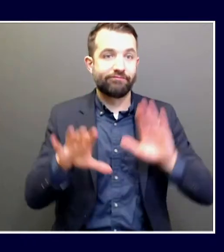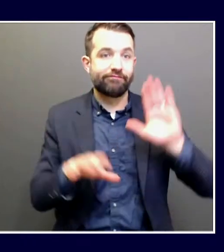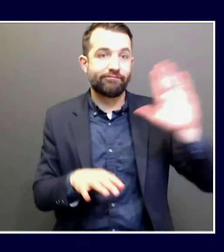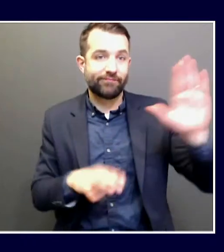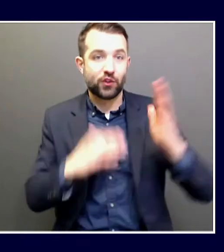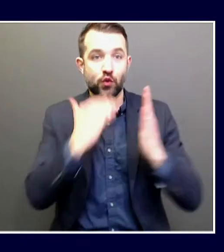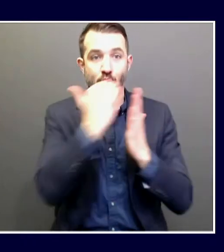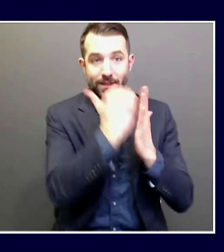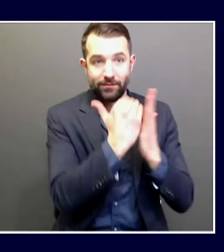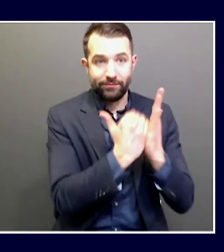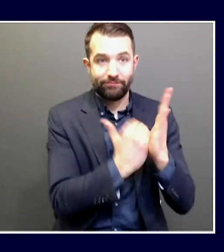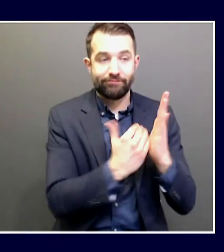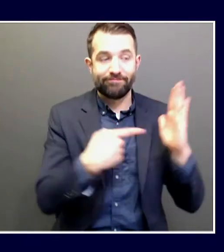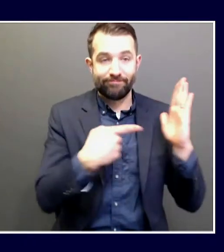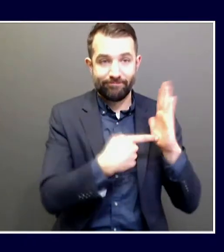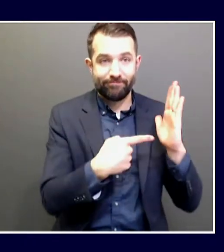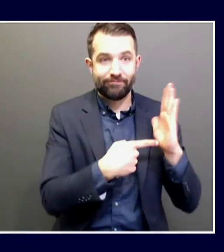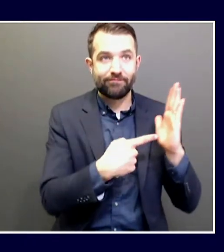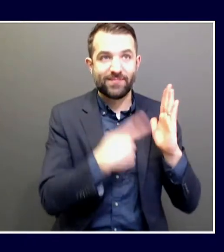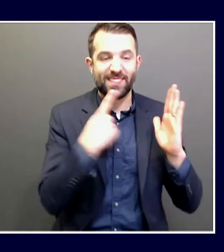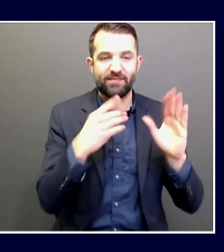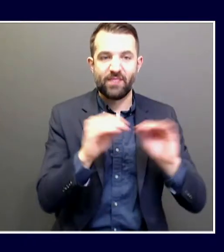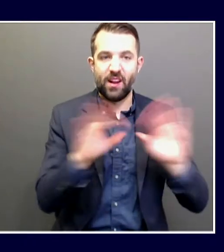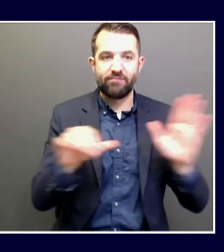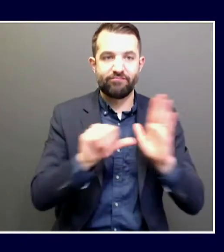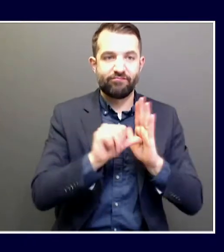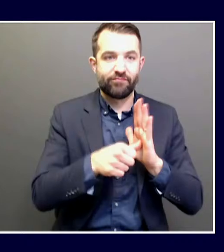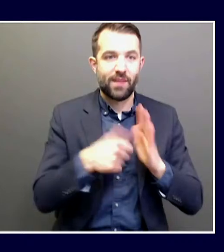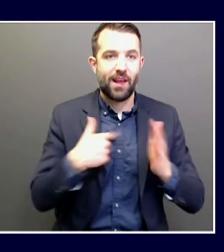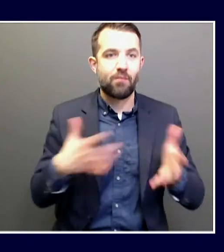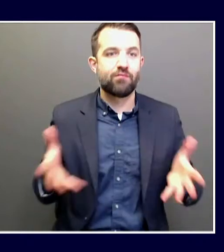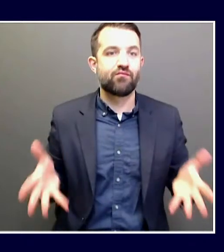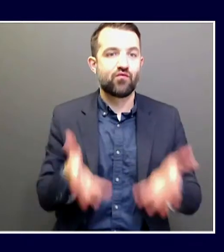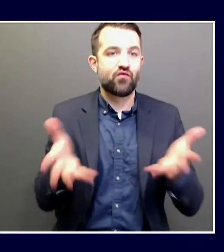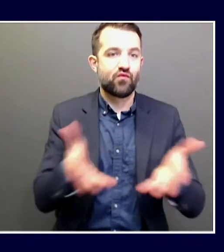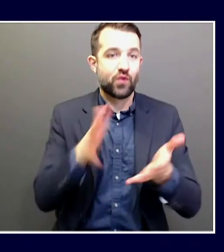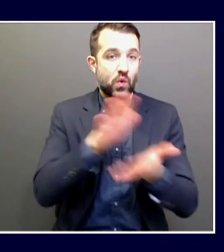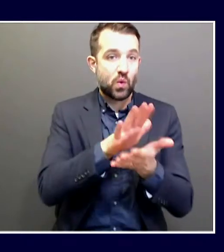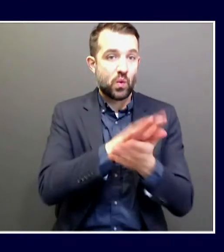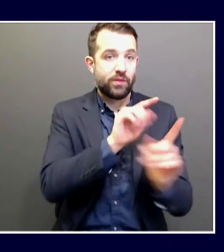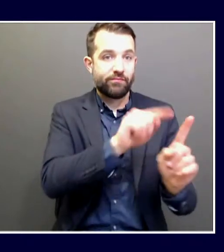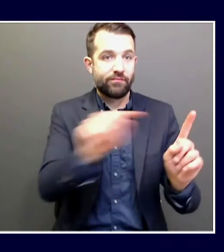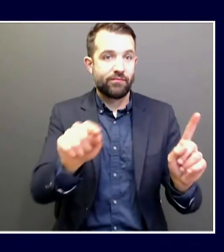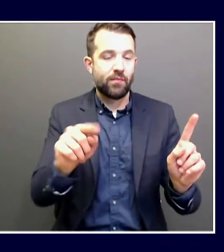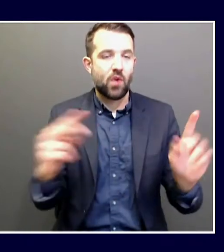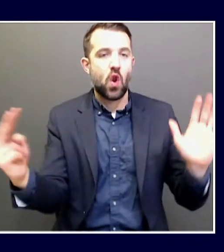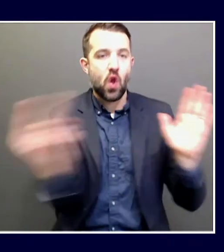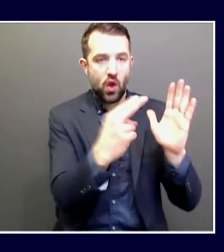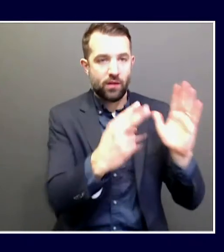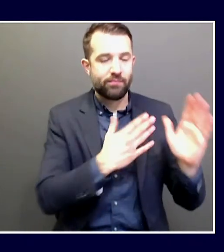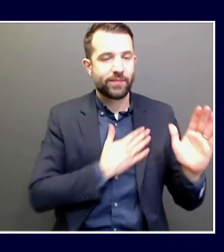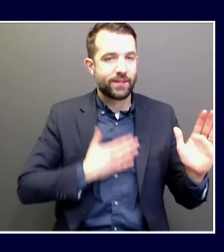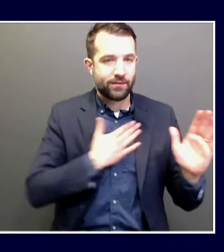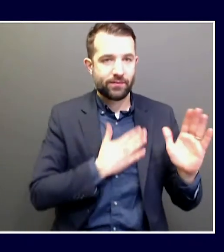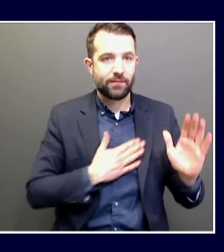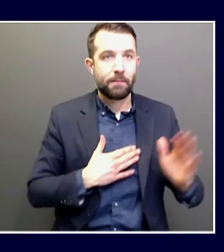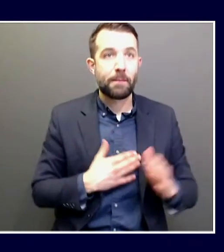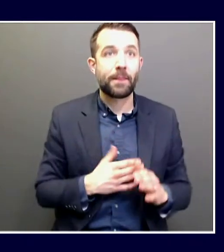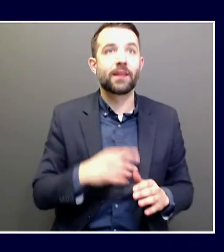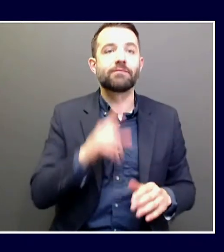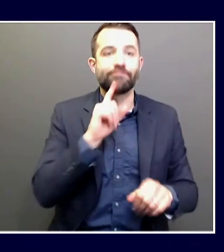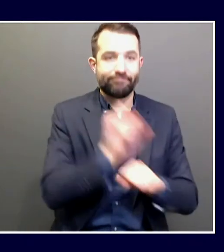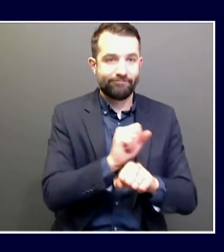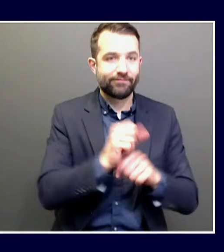We urge all of our school leadership to make sure that they do look at it. It does differentiate when somebody should wear a